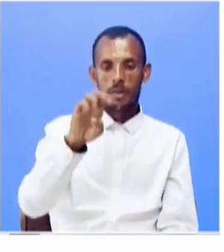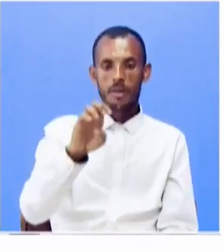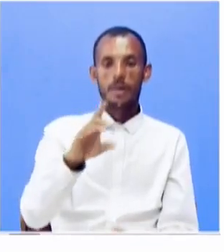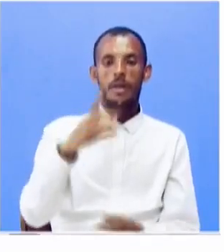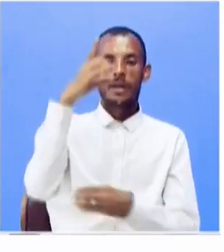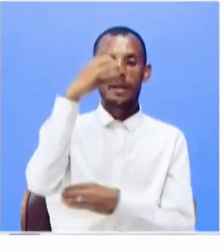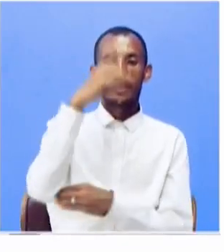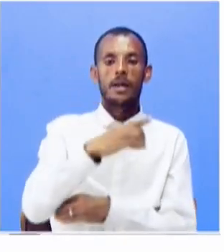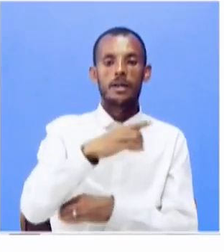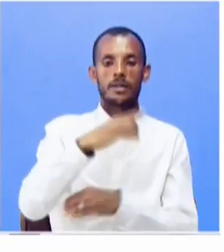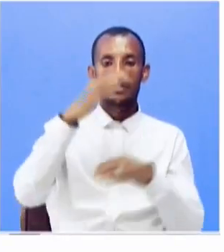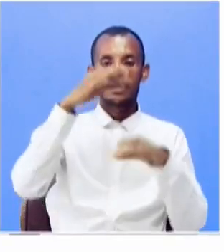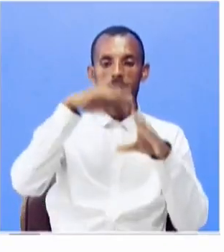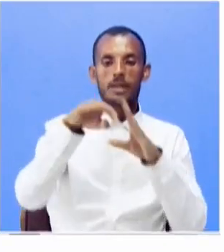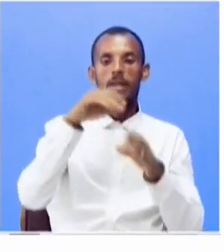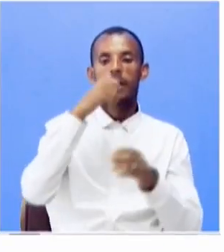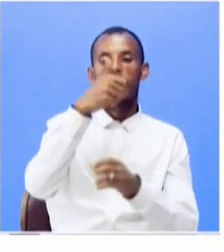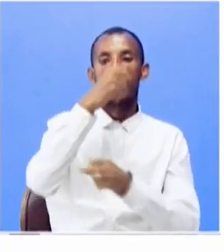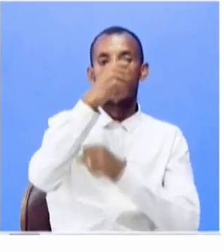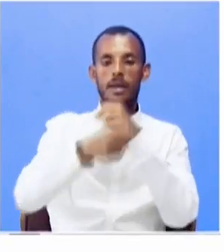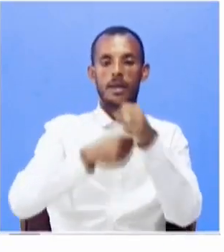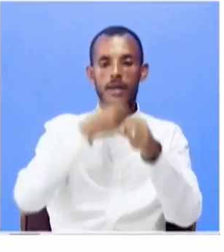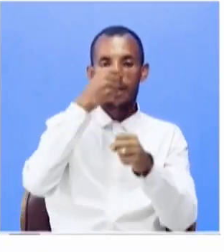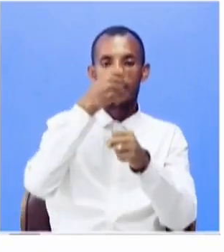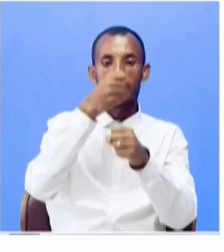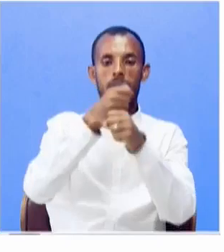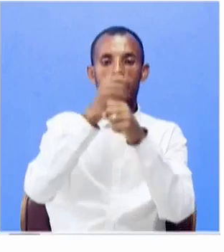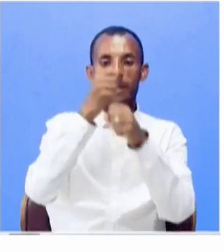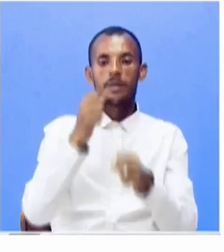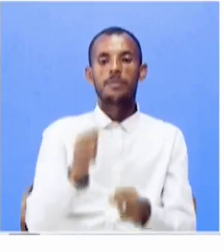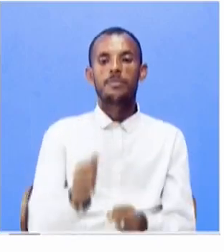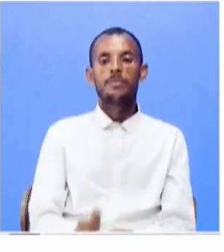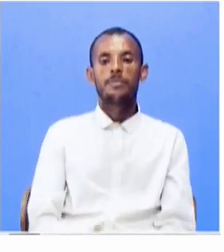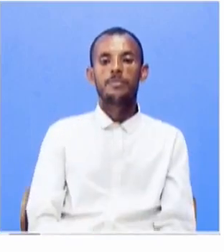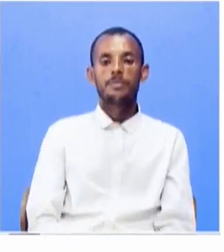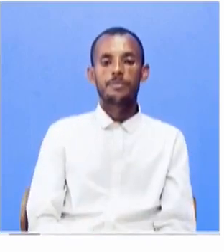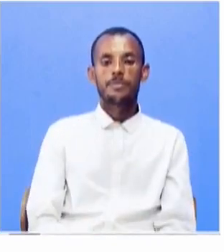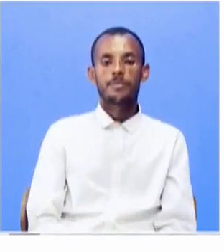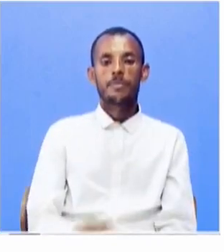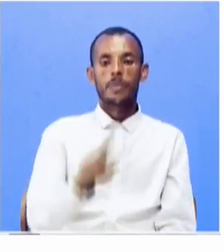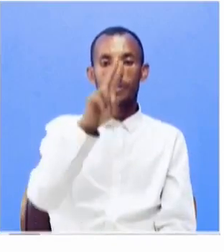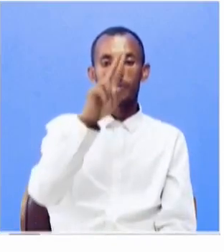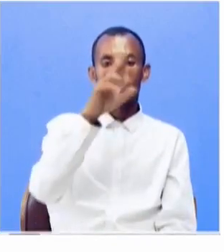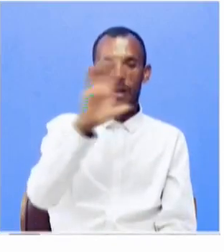240 days in a year.